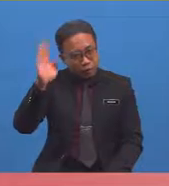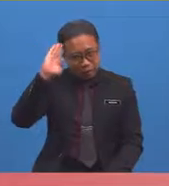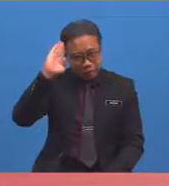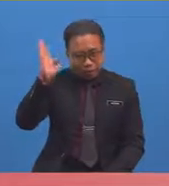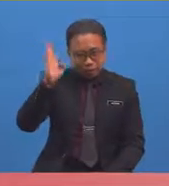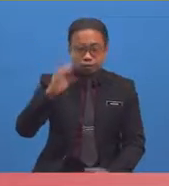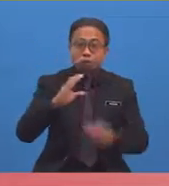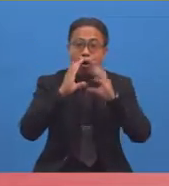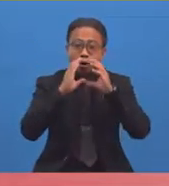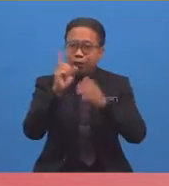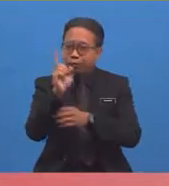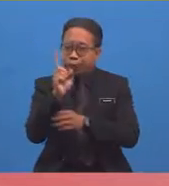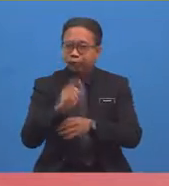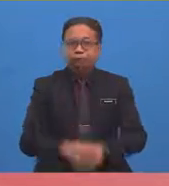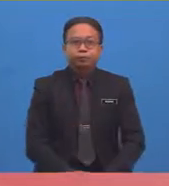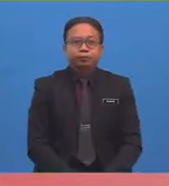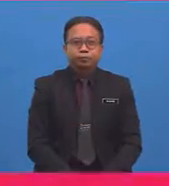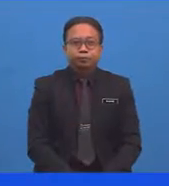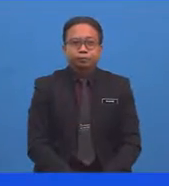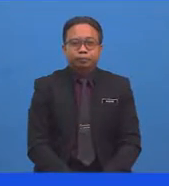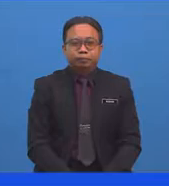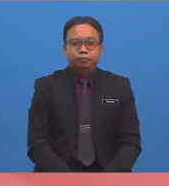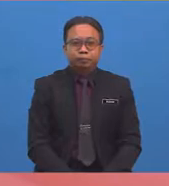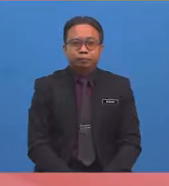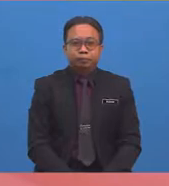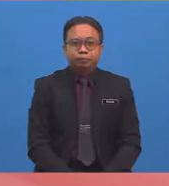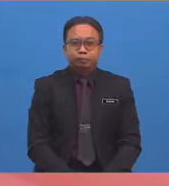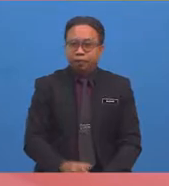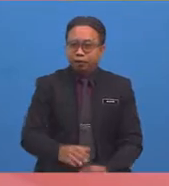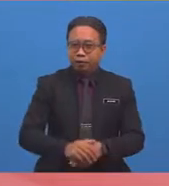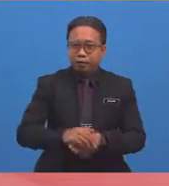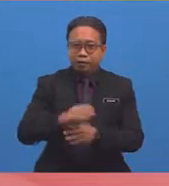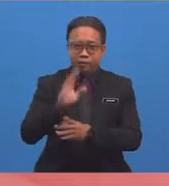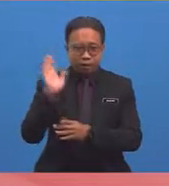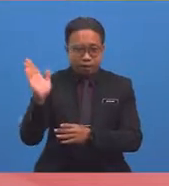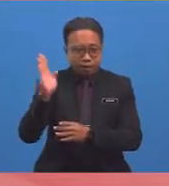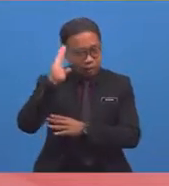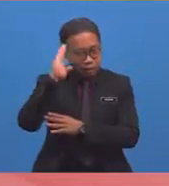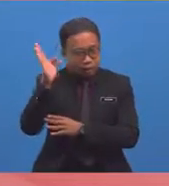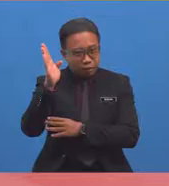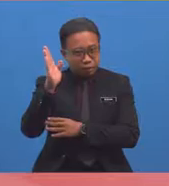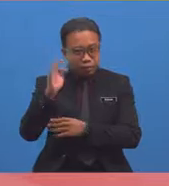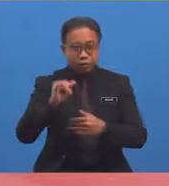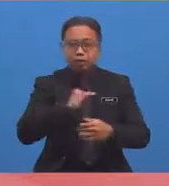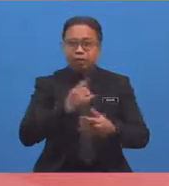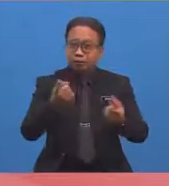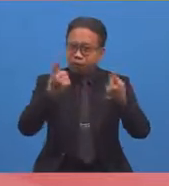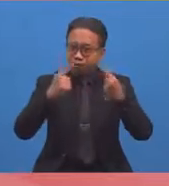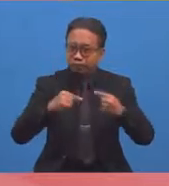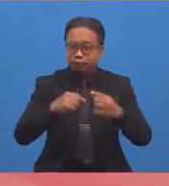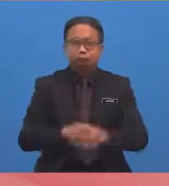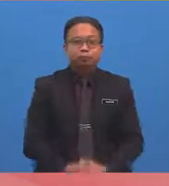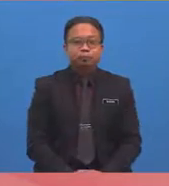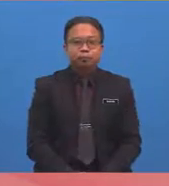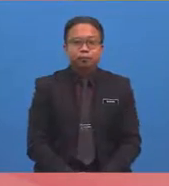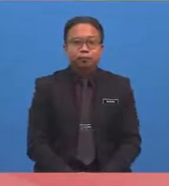Grammys, Grammys, are you there? Hello? Oh, hey, hello, I'm back, Miss Eva.